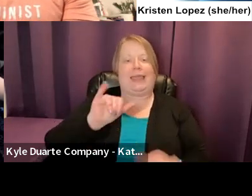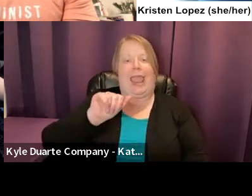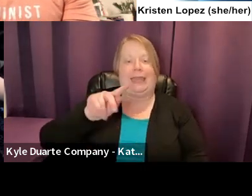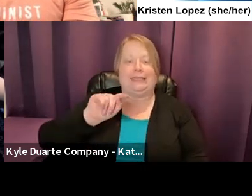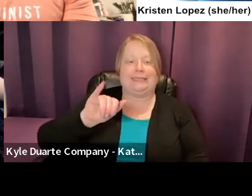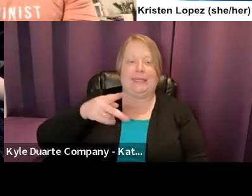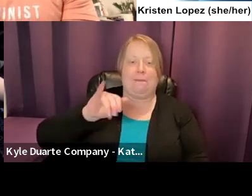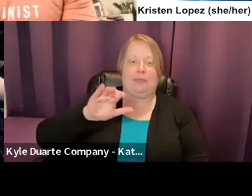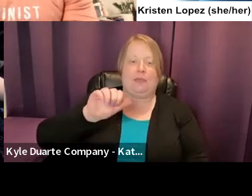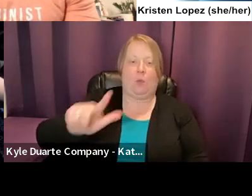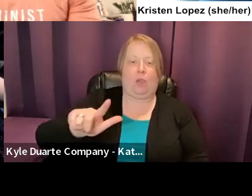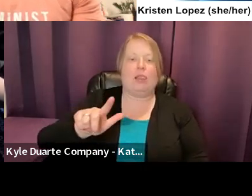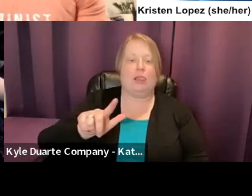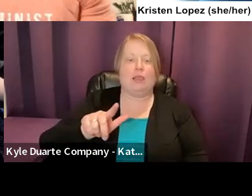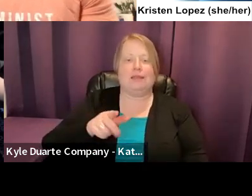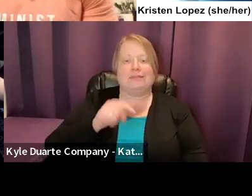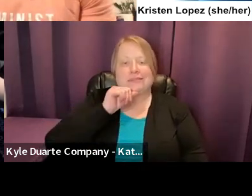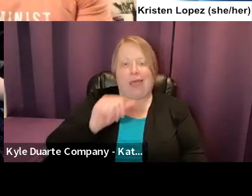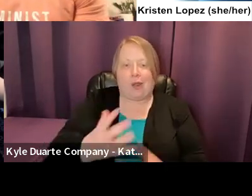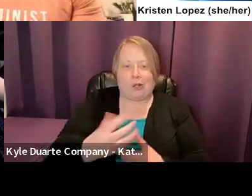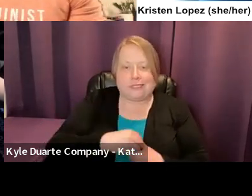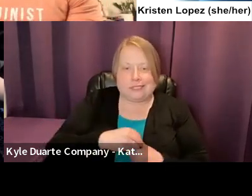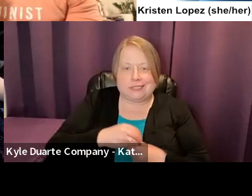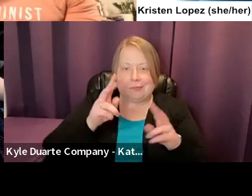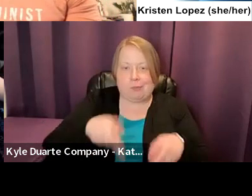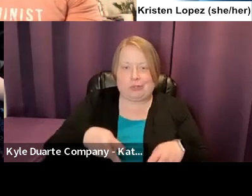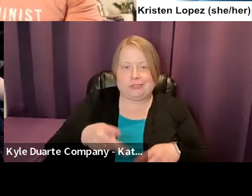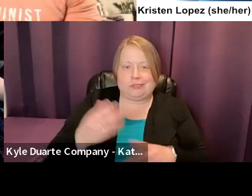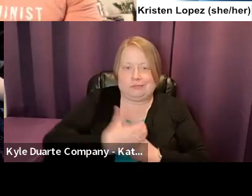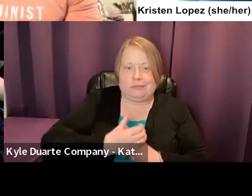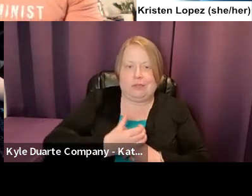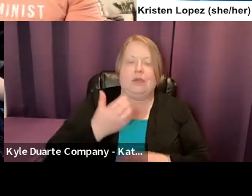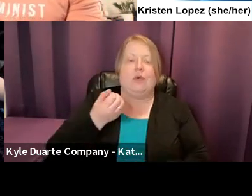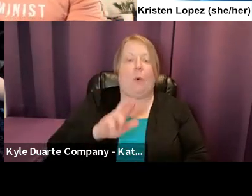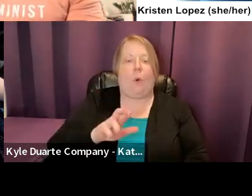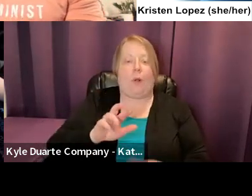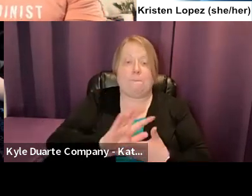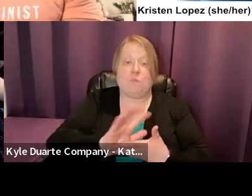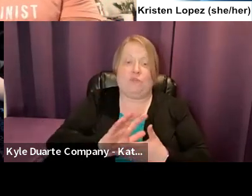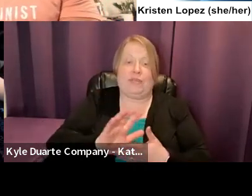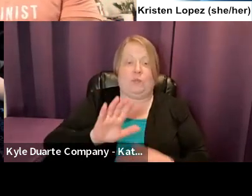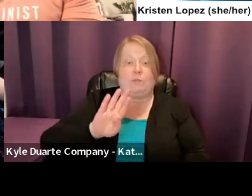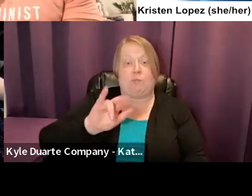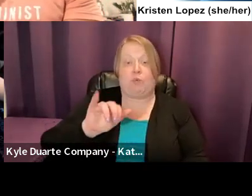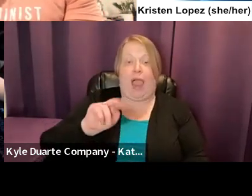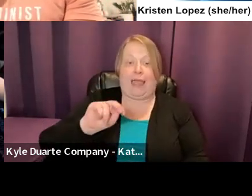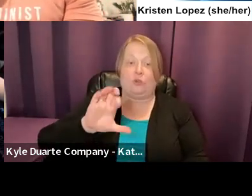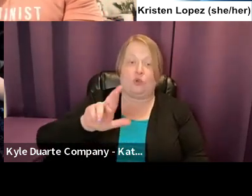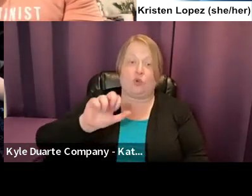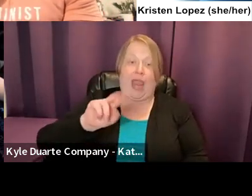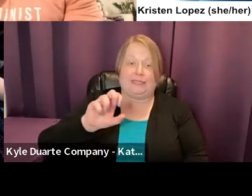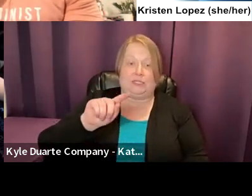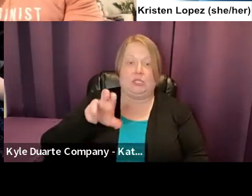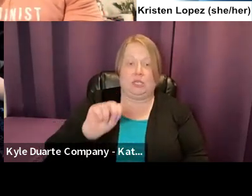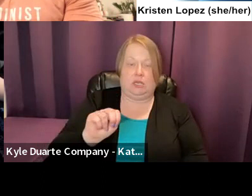he's a wheelchair user, but obviously Bryan Cranston's not disabled. I think it's just, there's so many different things that Dominick touched on